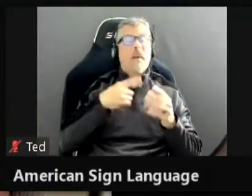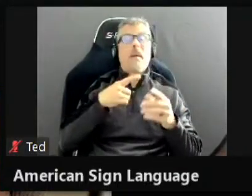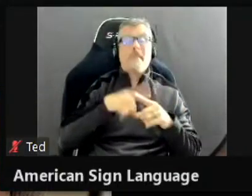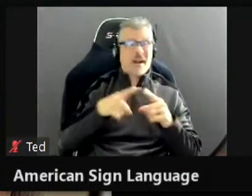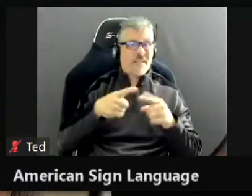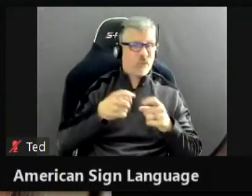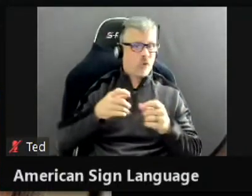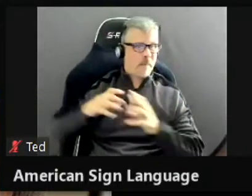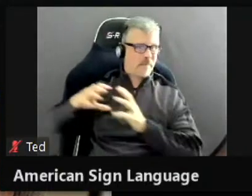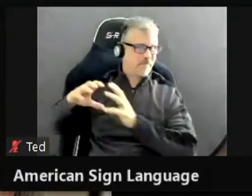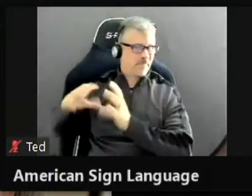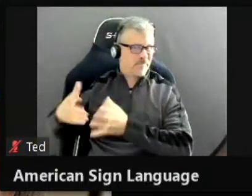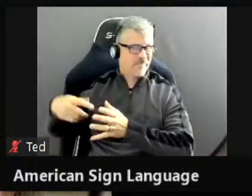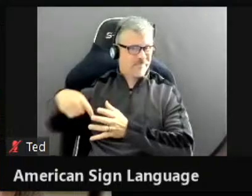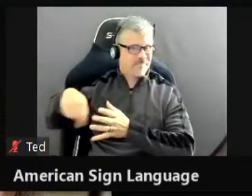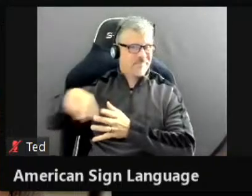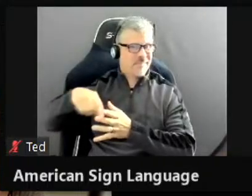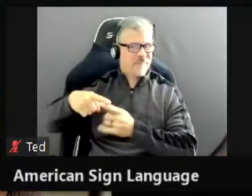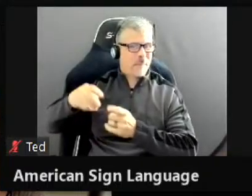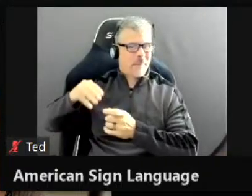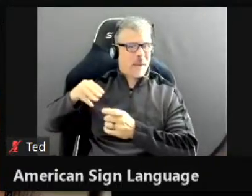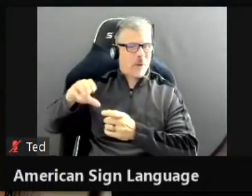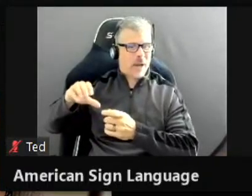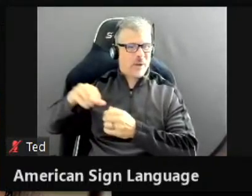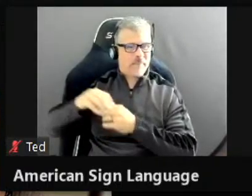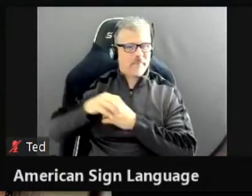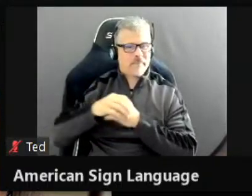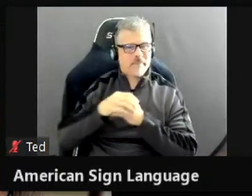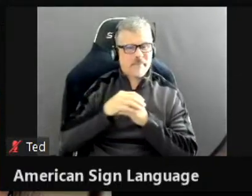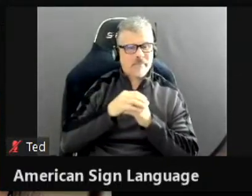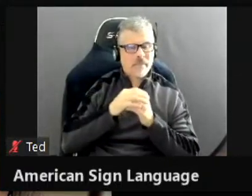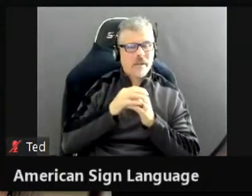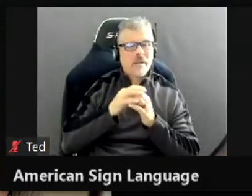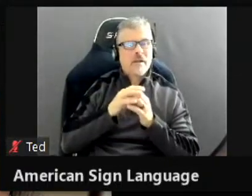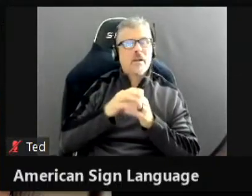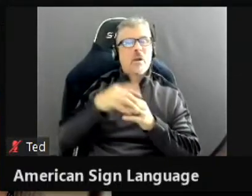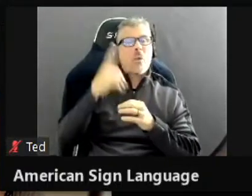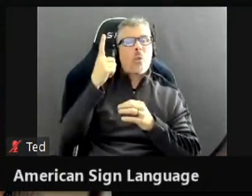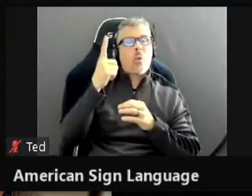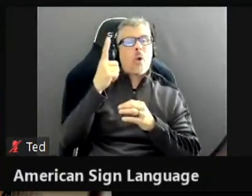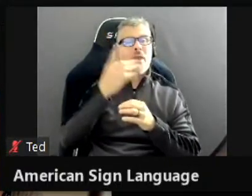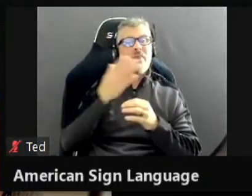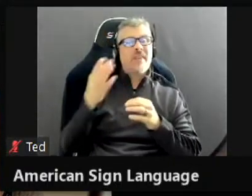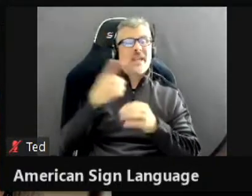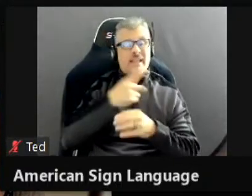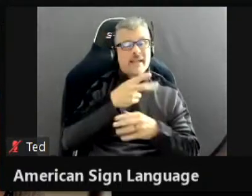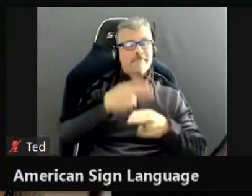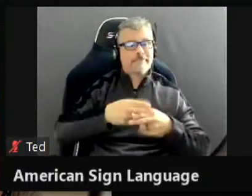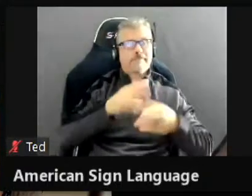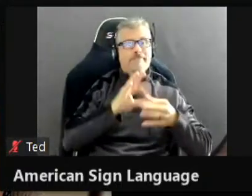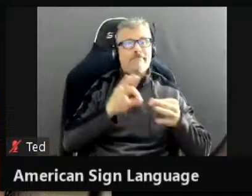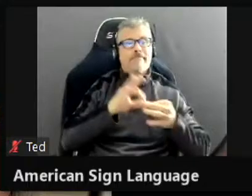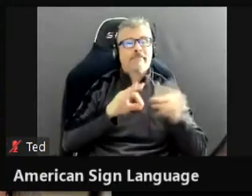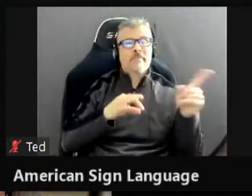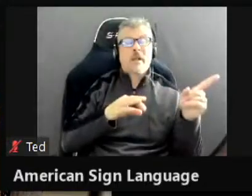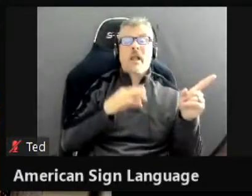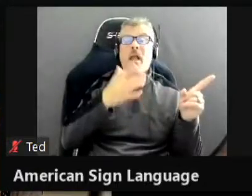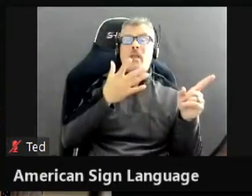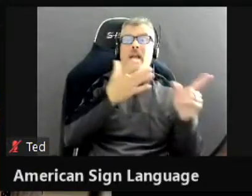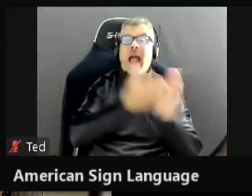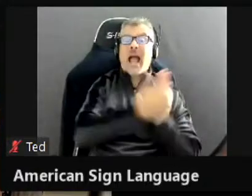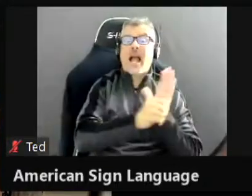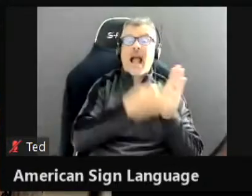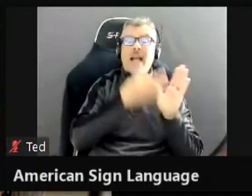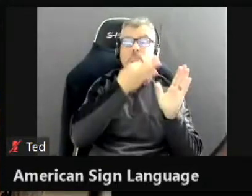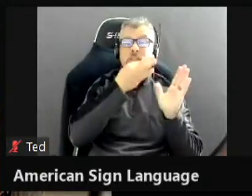of teachers from across the county. So one of the things that they said that the expertise is because